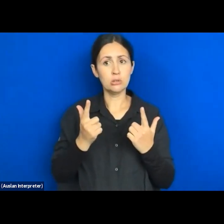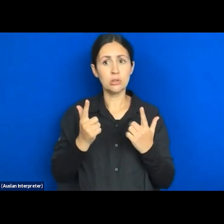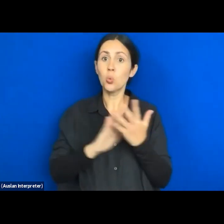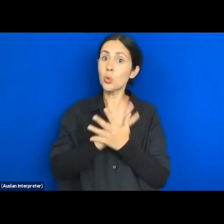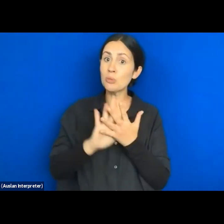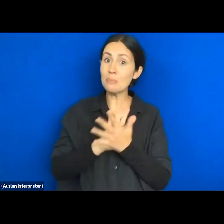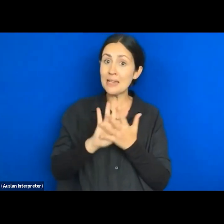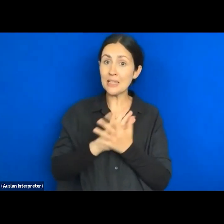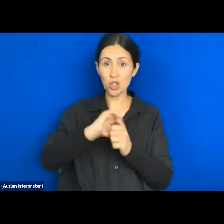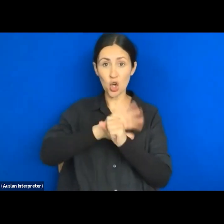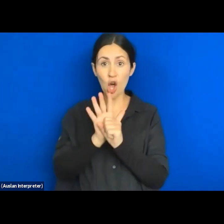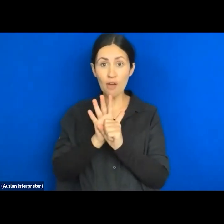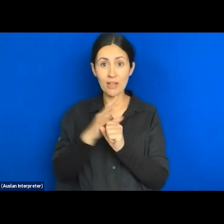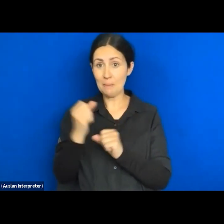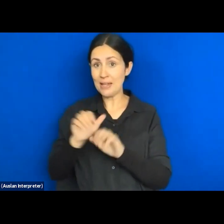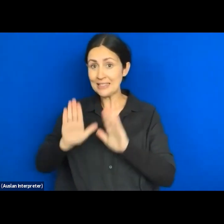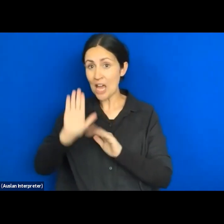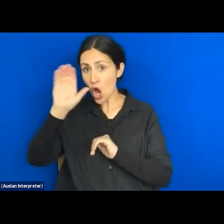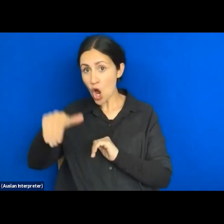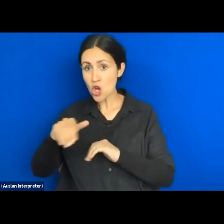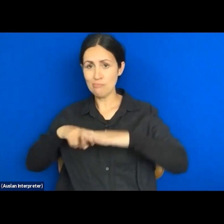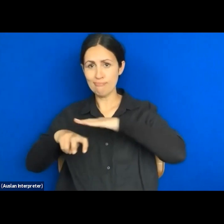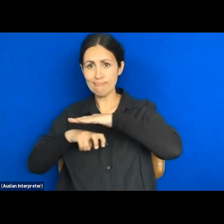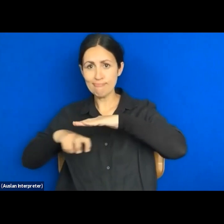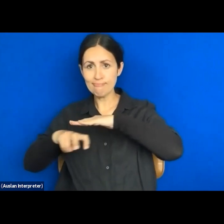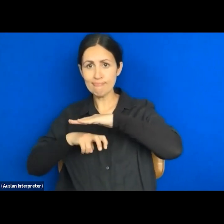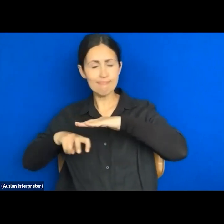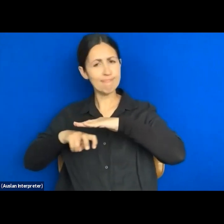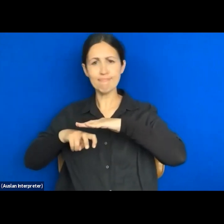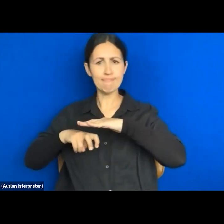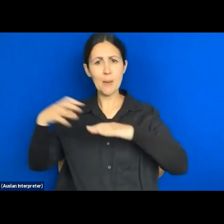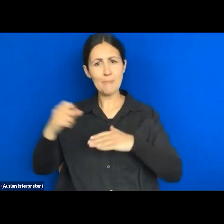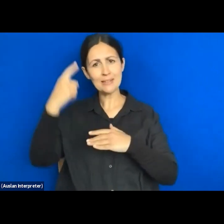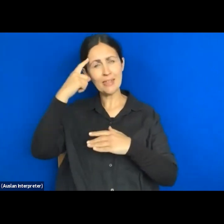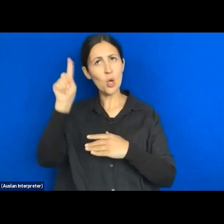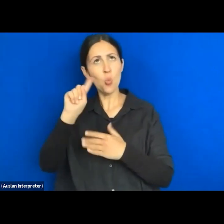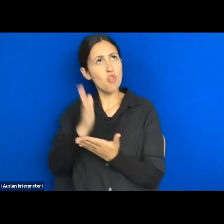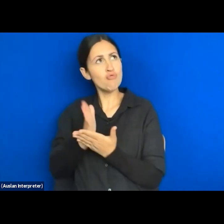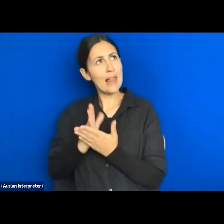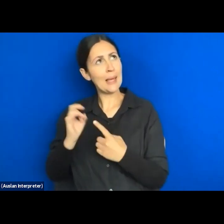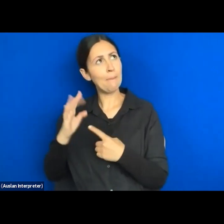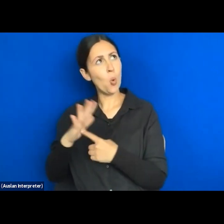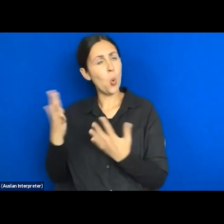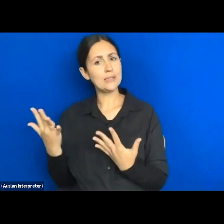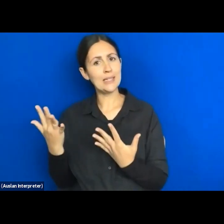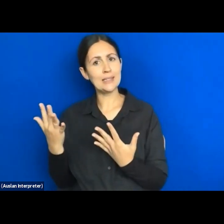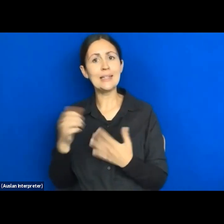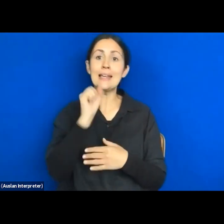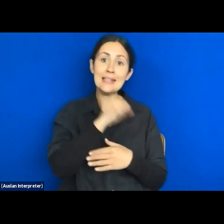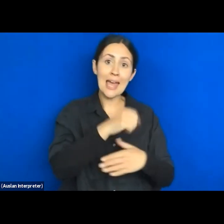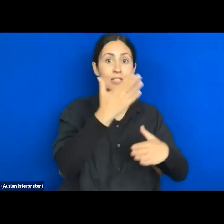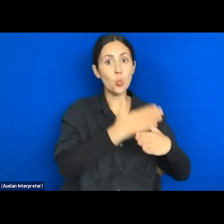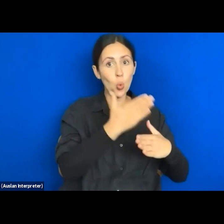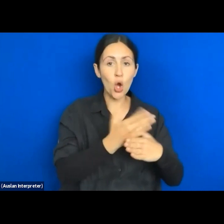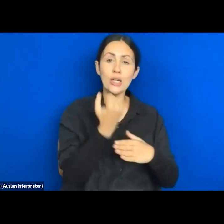reflect on and restore the balance in our lives. And although meetings, events, conferences and deadlines didn't